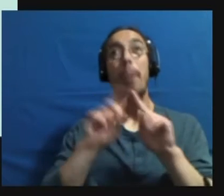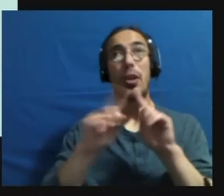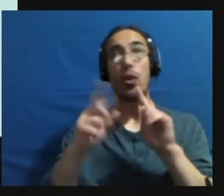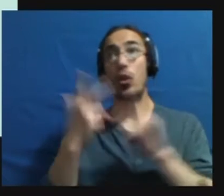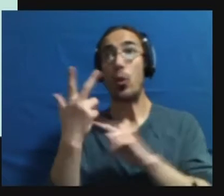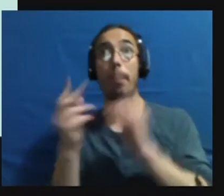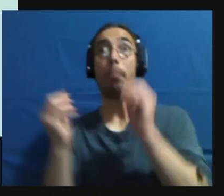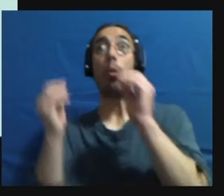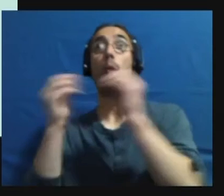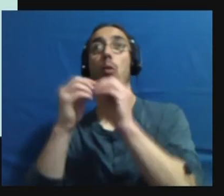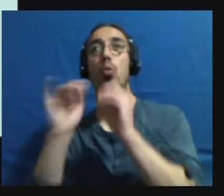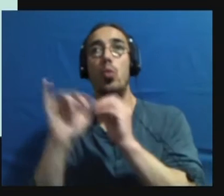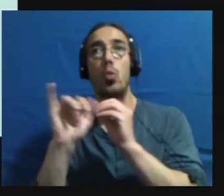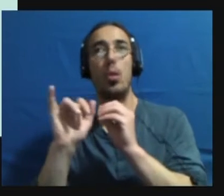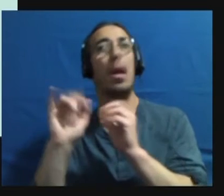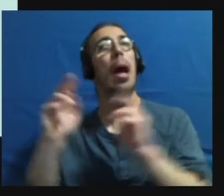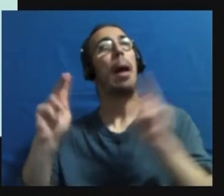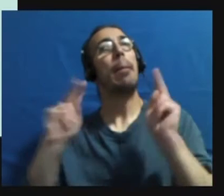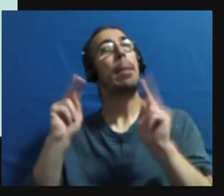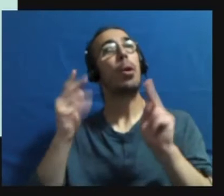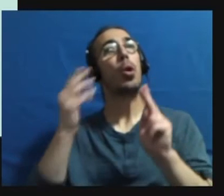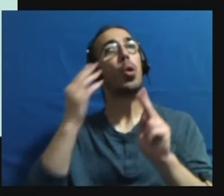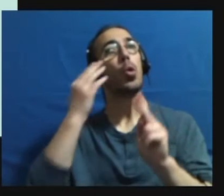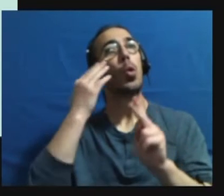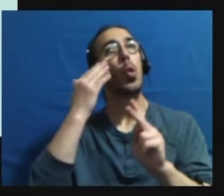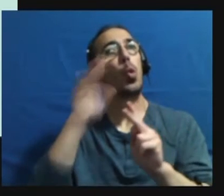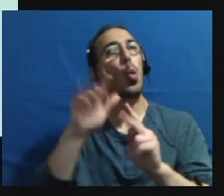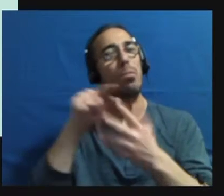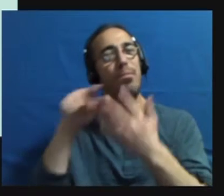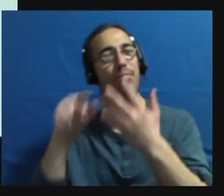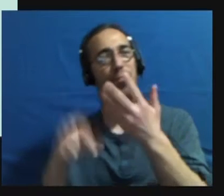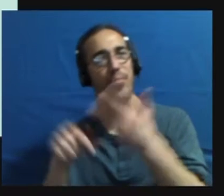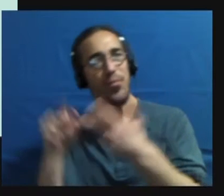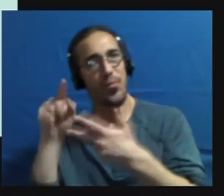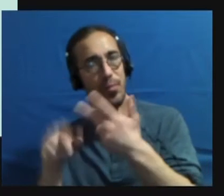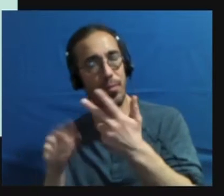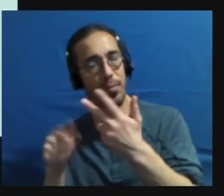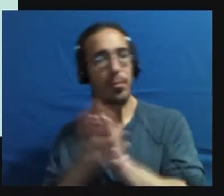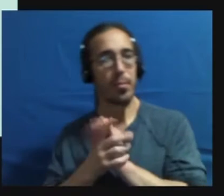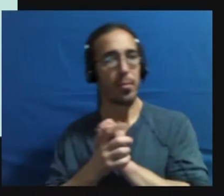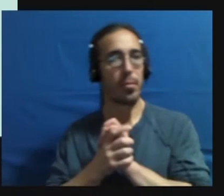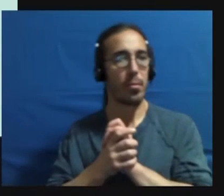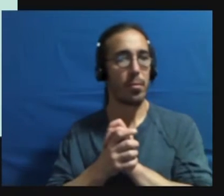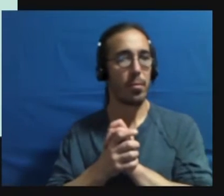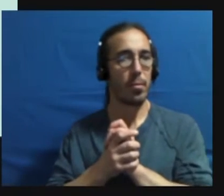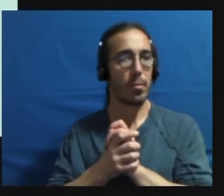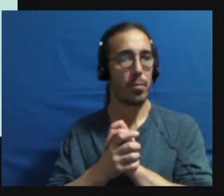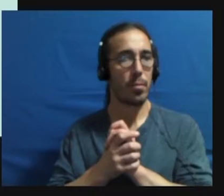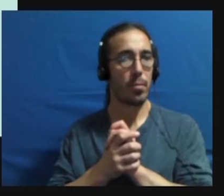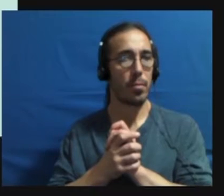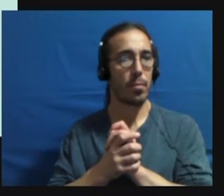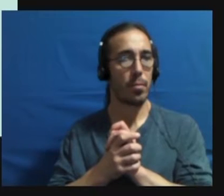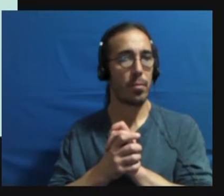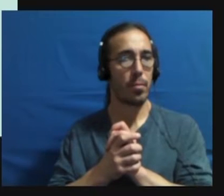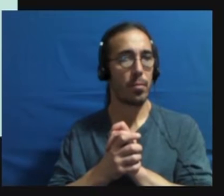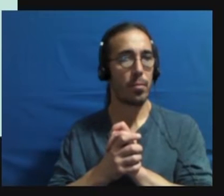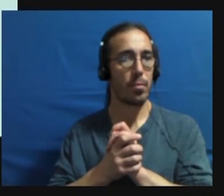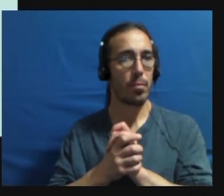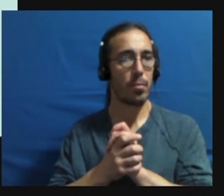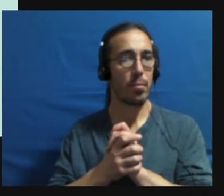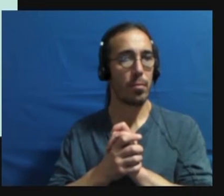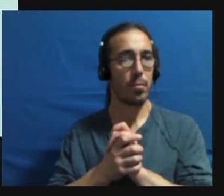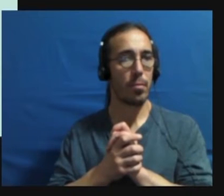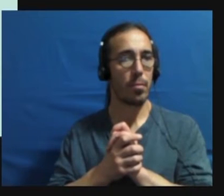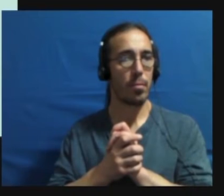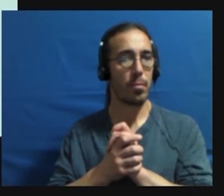senses that people may or may not be familiar with. These 3 additional senses are listed